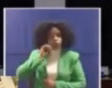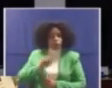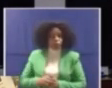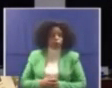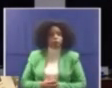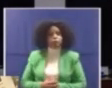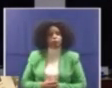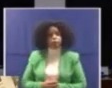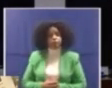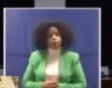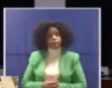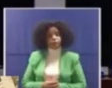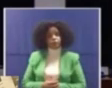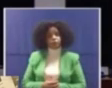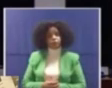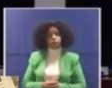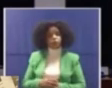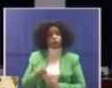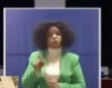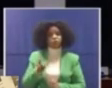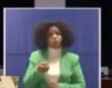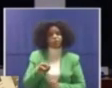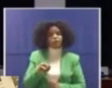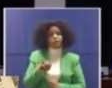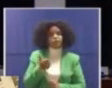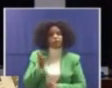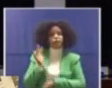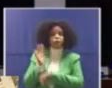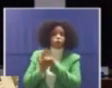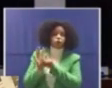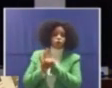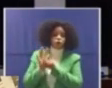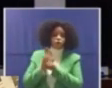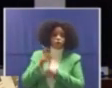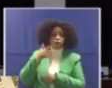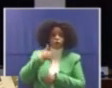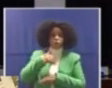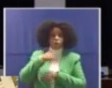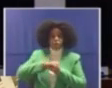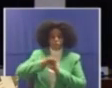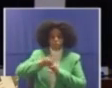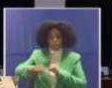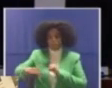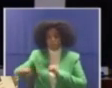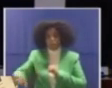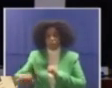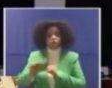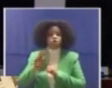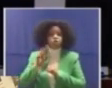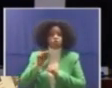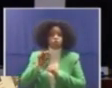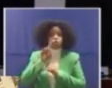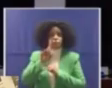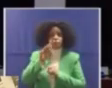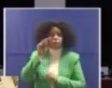For a brief background, I won't be long, Honorable Member, but just a brief